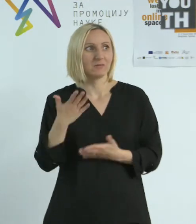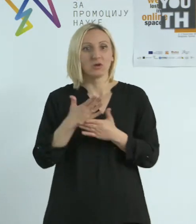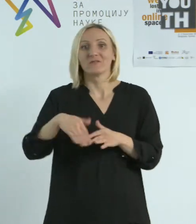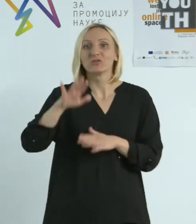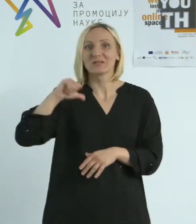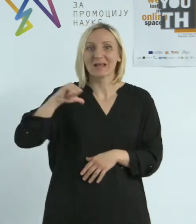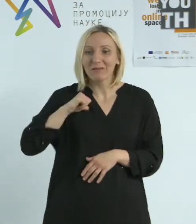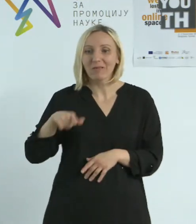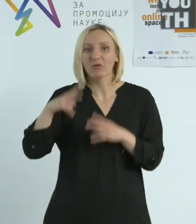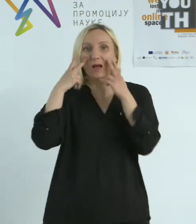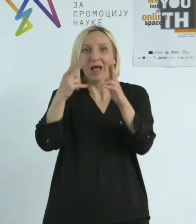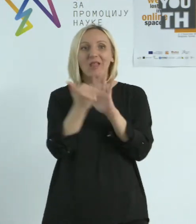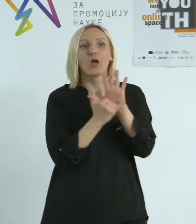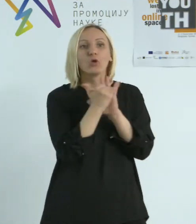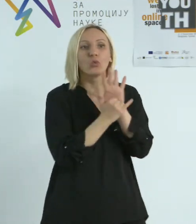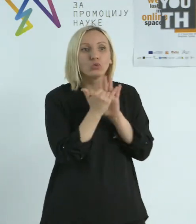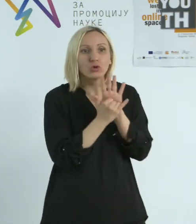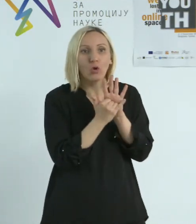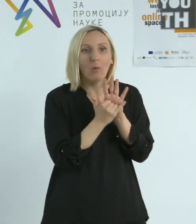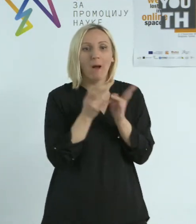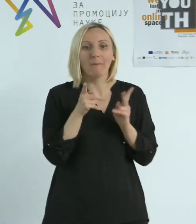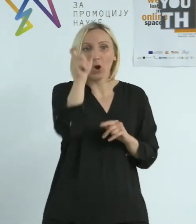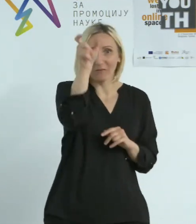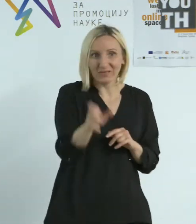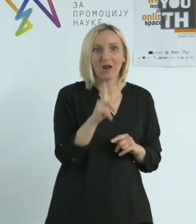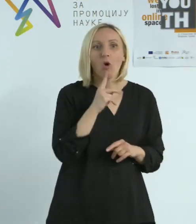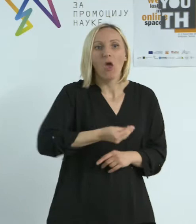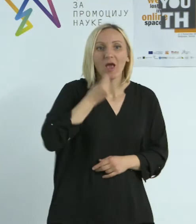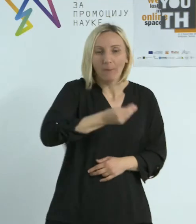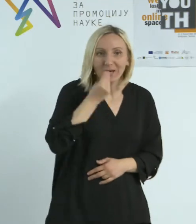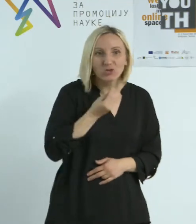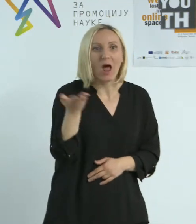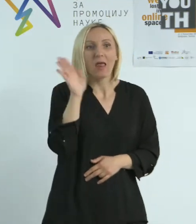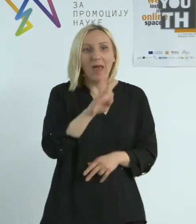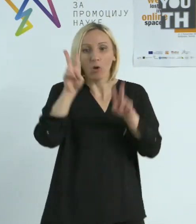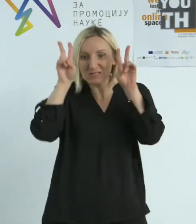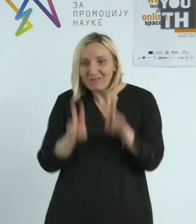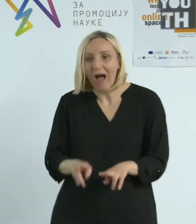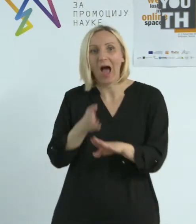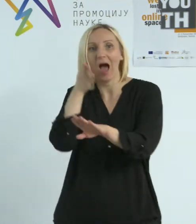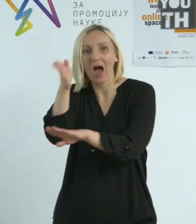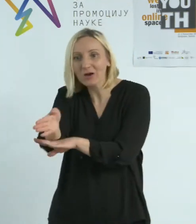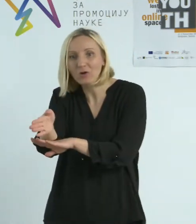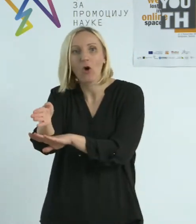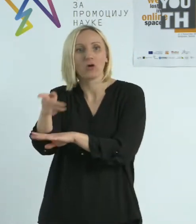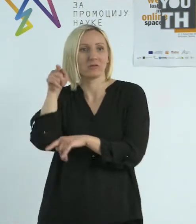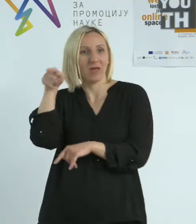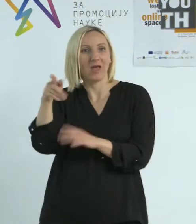them to watch YouTube video of professor who is talking than to go on the Moodle